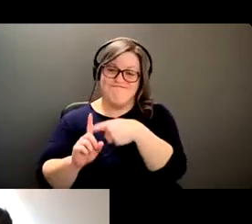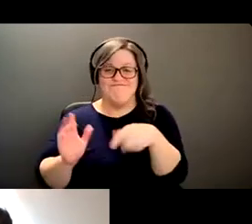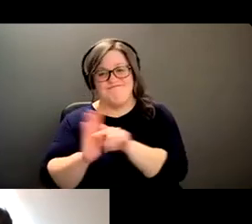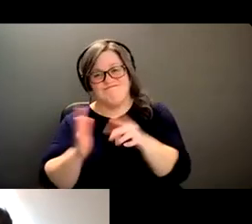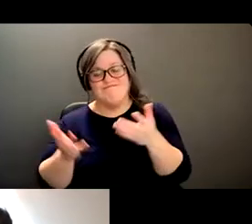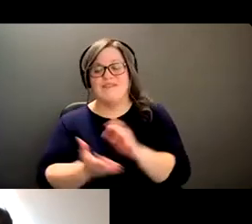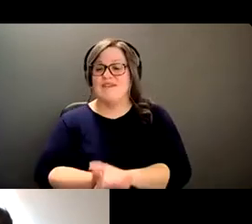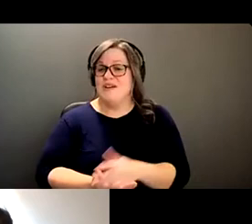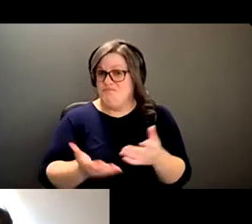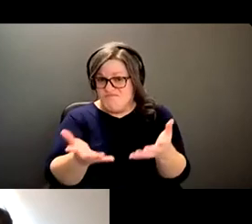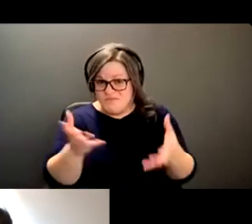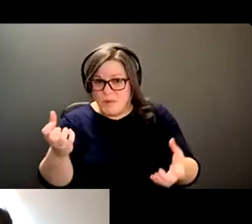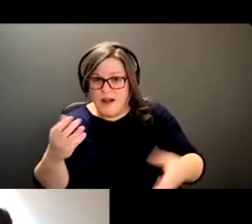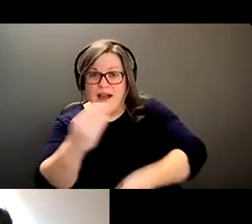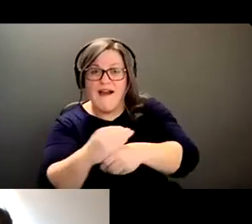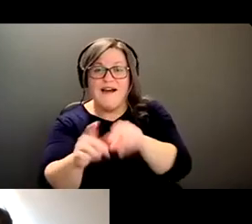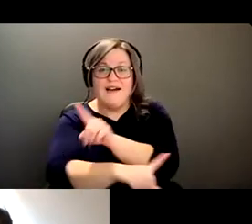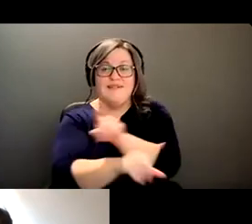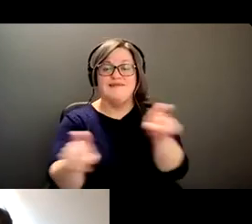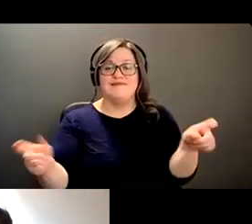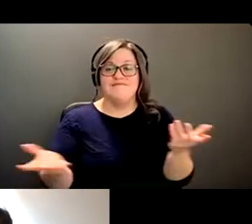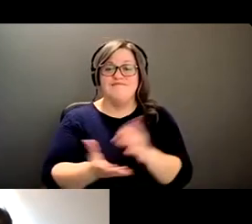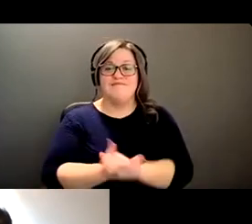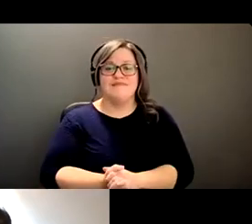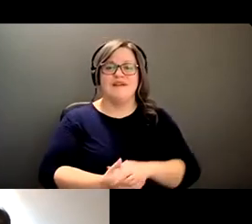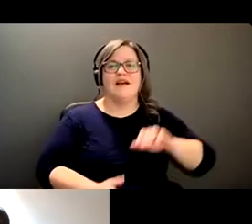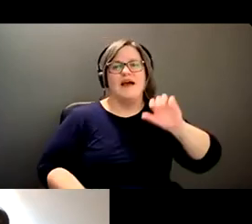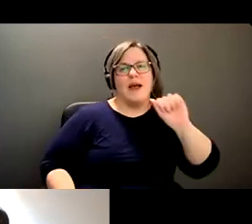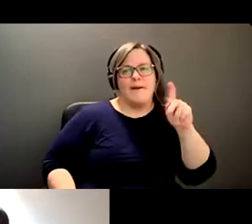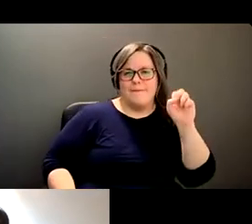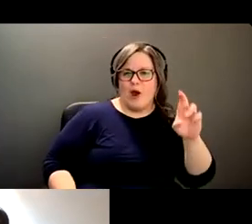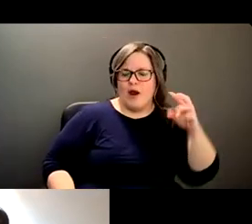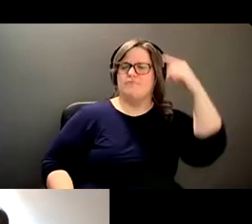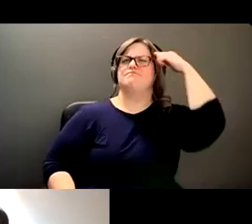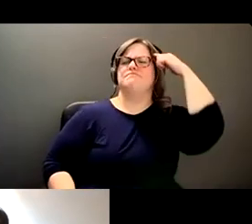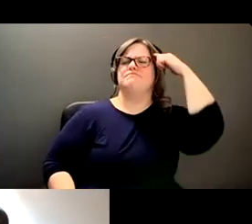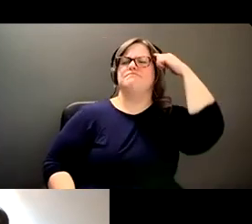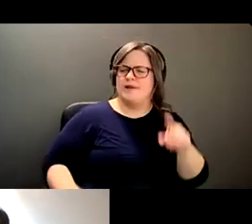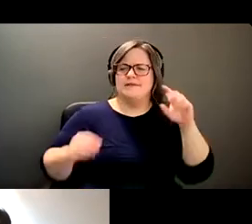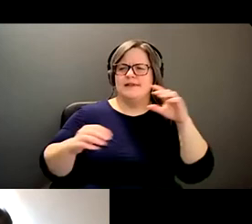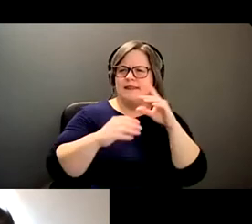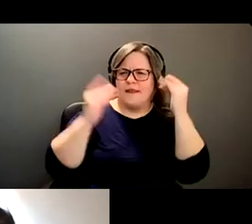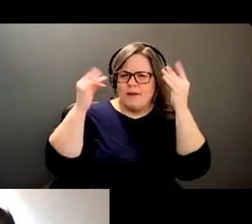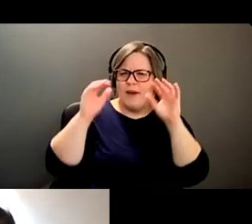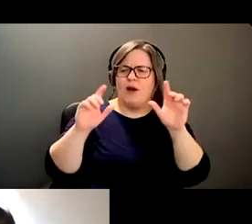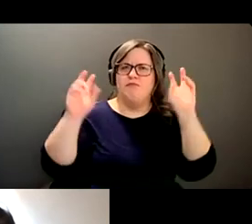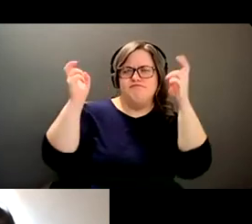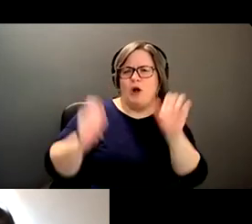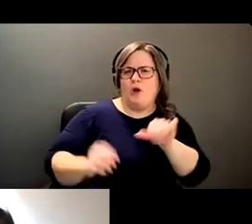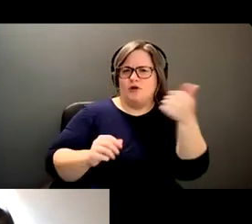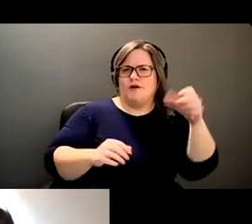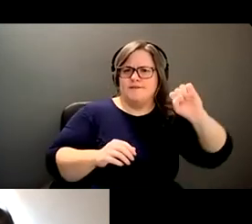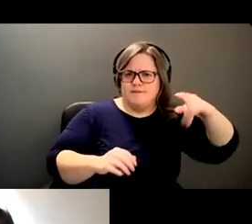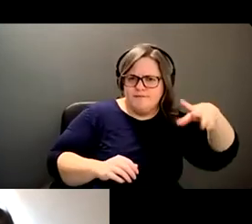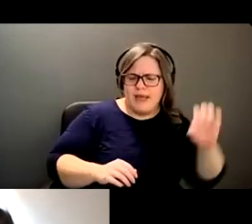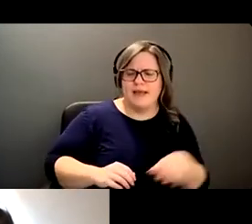whoever wants to add to it. I actually have a question. I mean, just thinking about alternative spaces and DIY spaces in